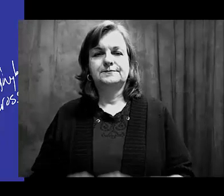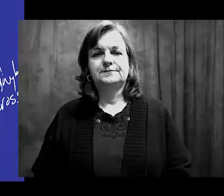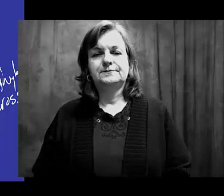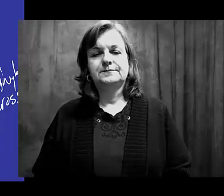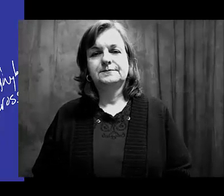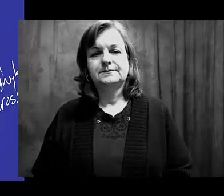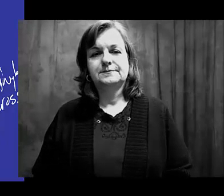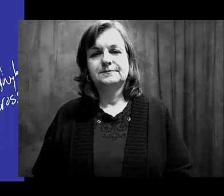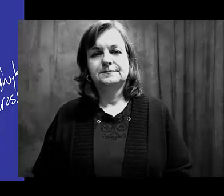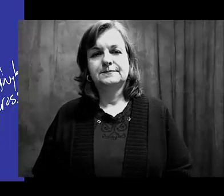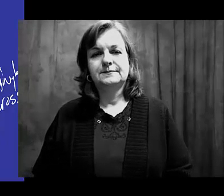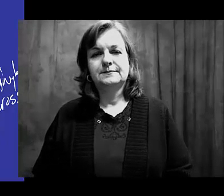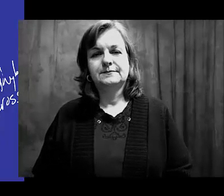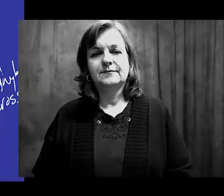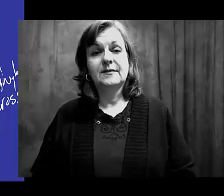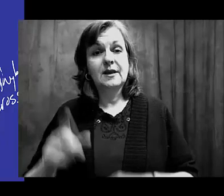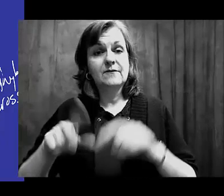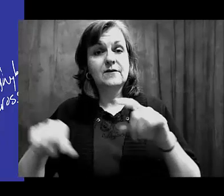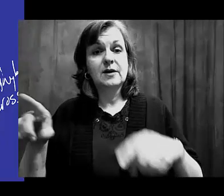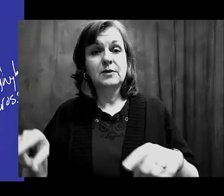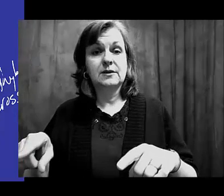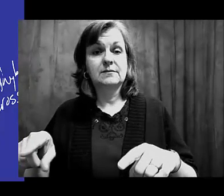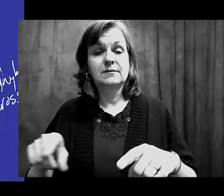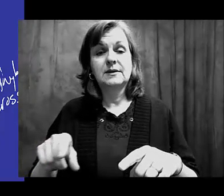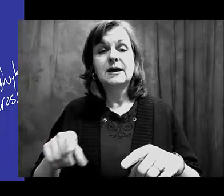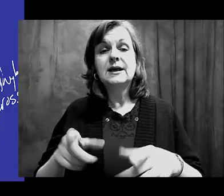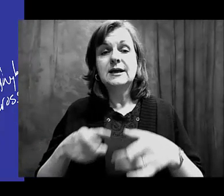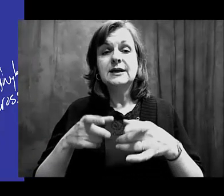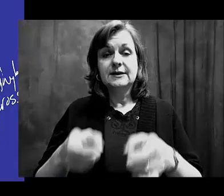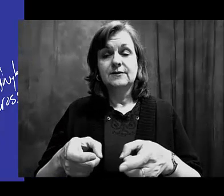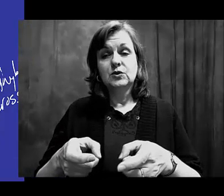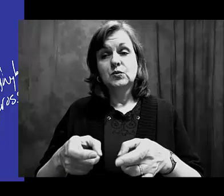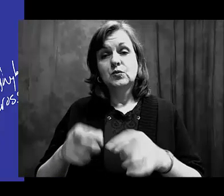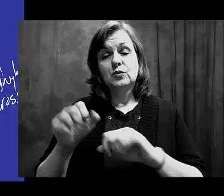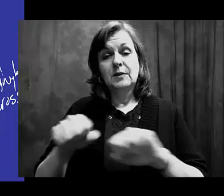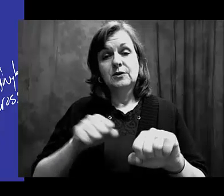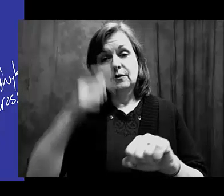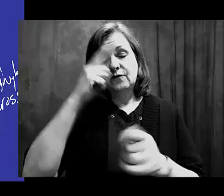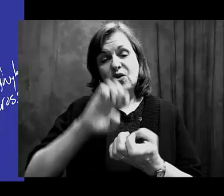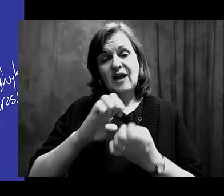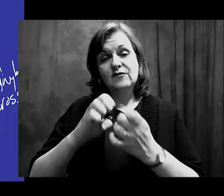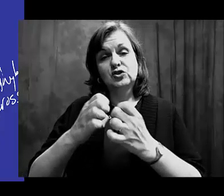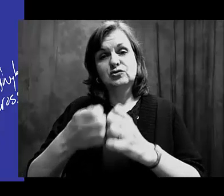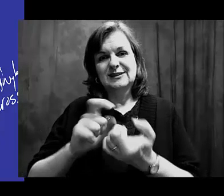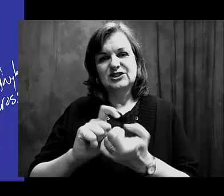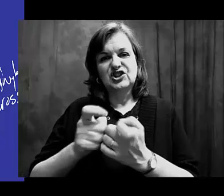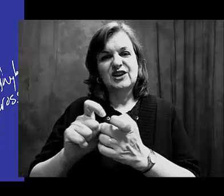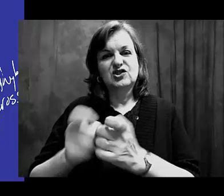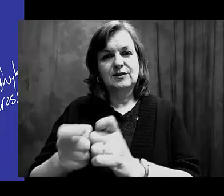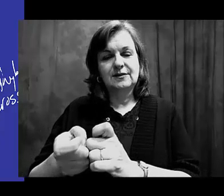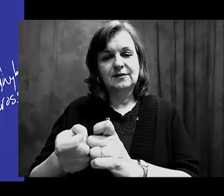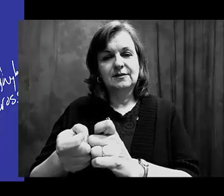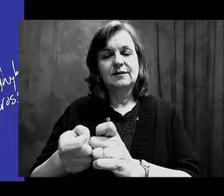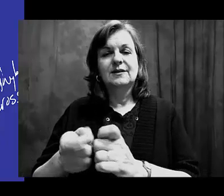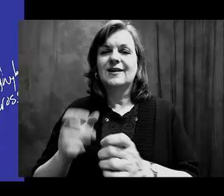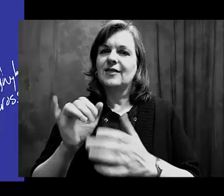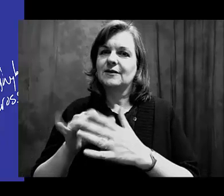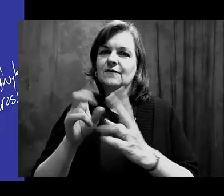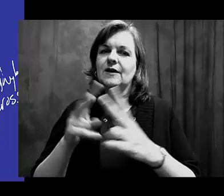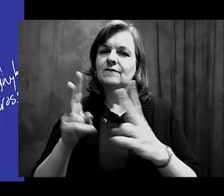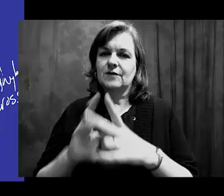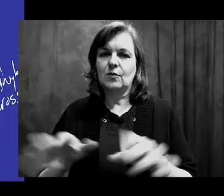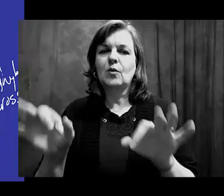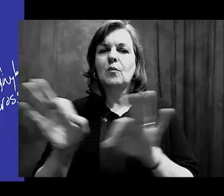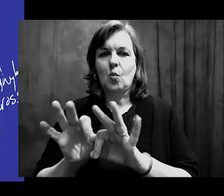because it gives us the potential eventually for evolution and variable populations. This is really, really important